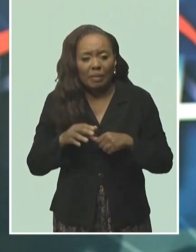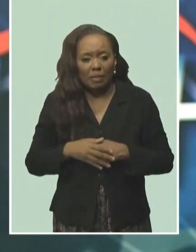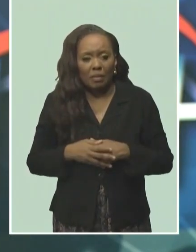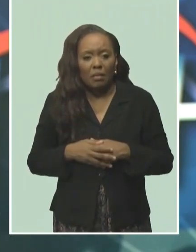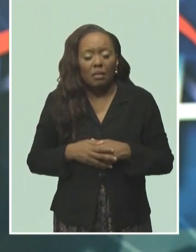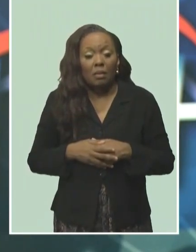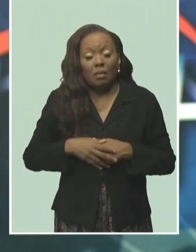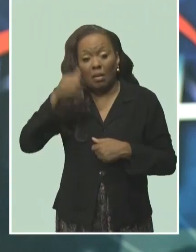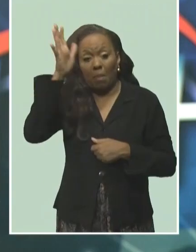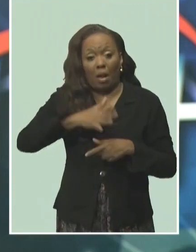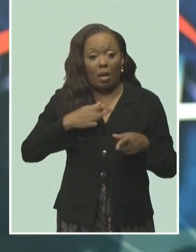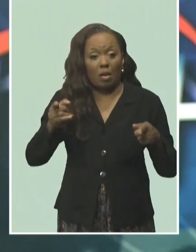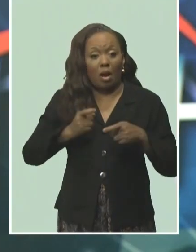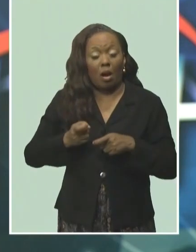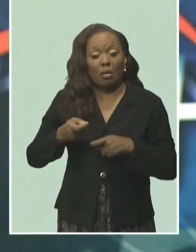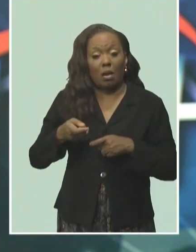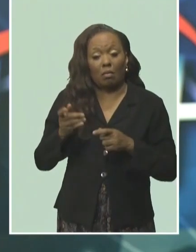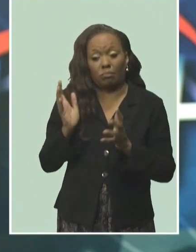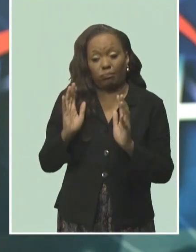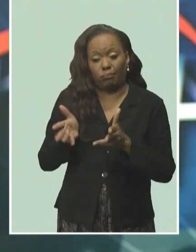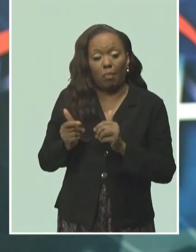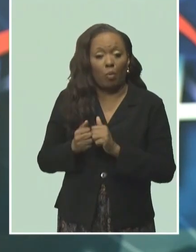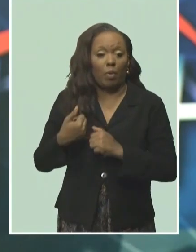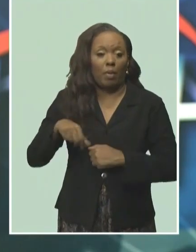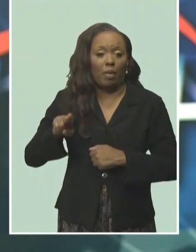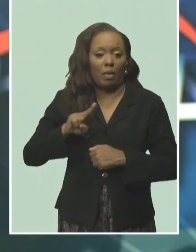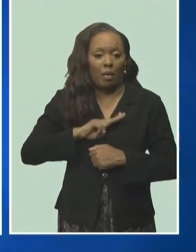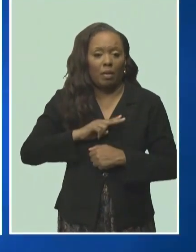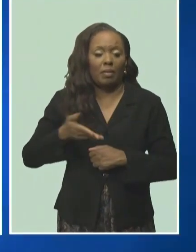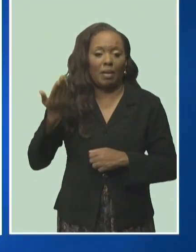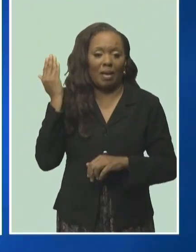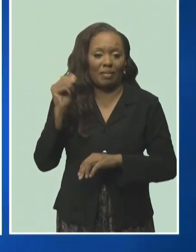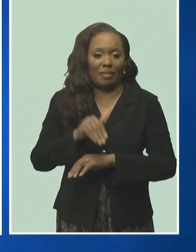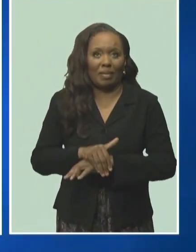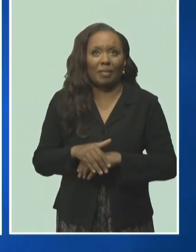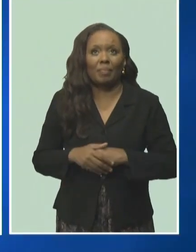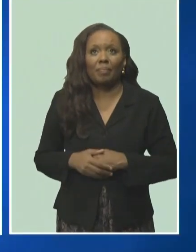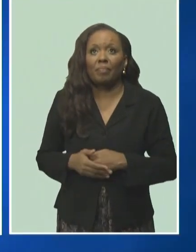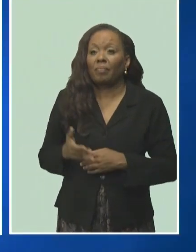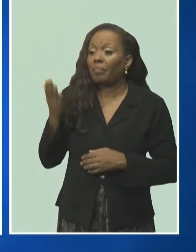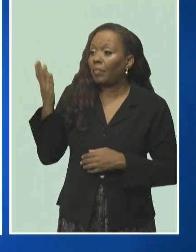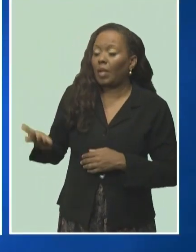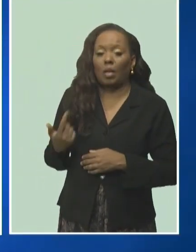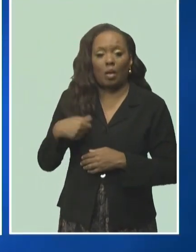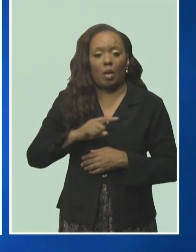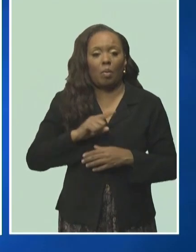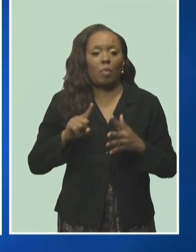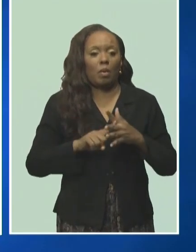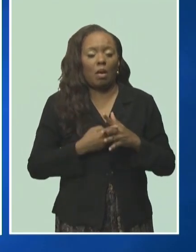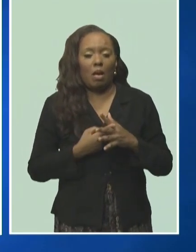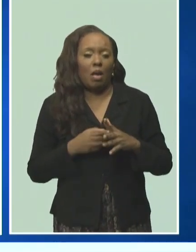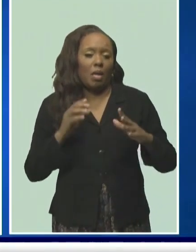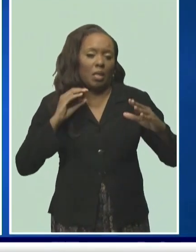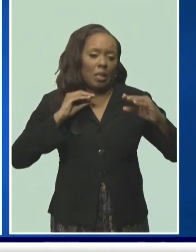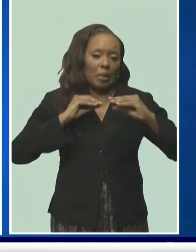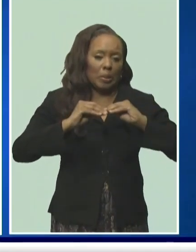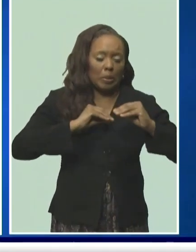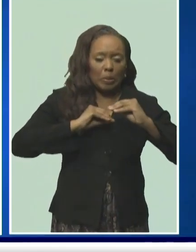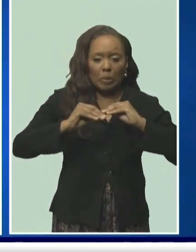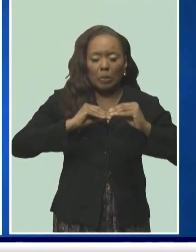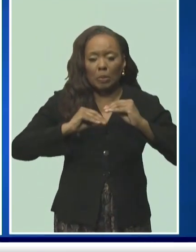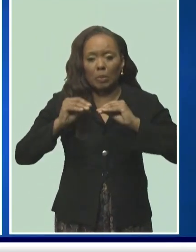on CBC TV8's The People's Business. Since we started pipe boring water to